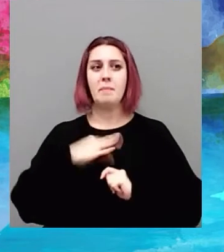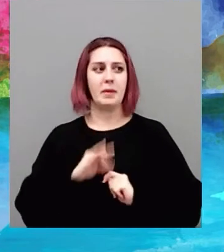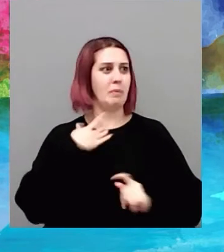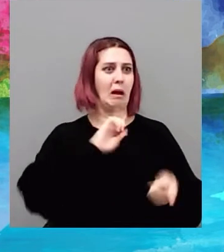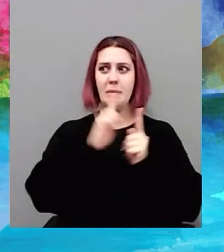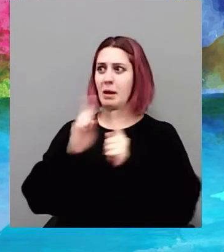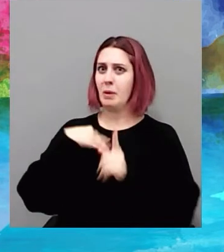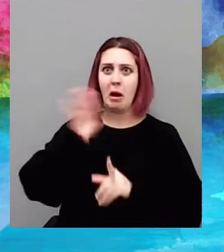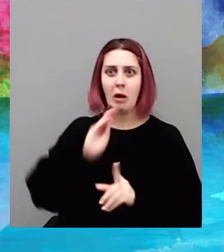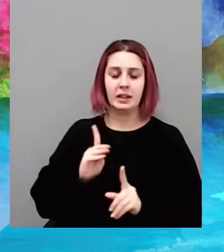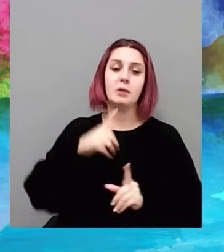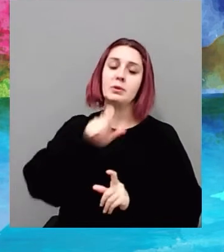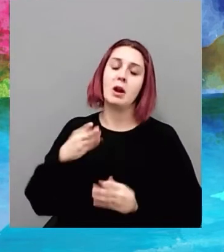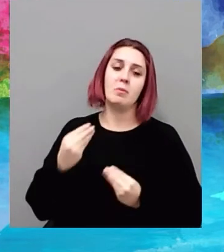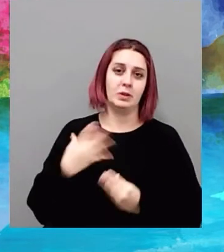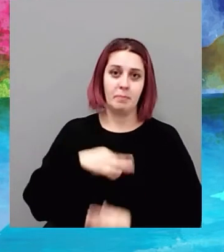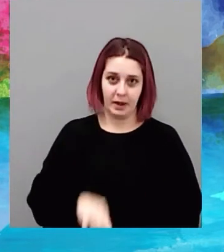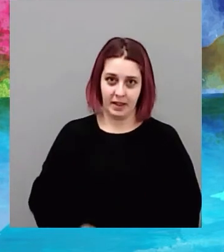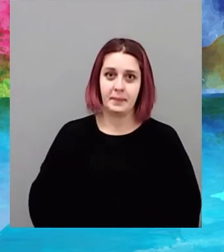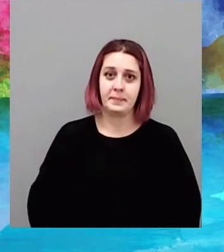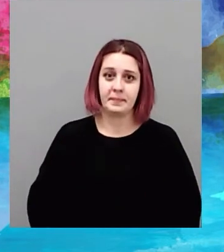and stressing place for many people.